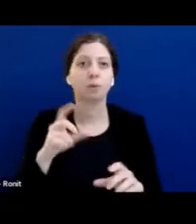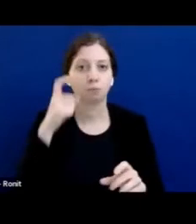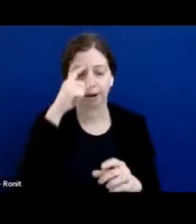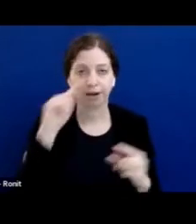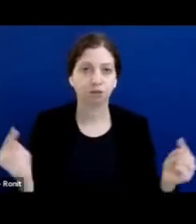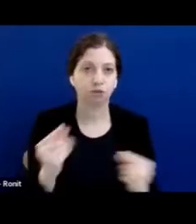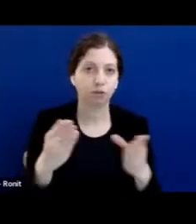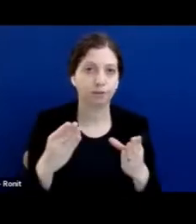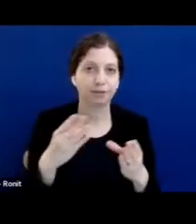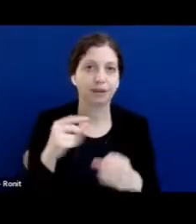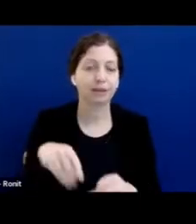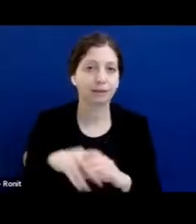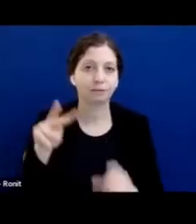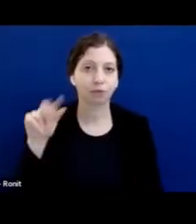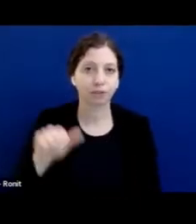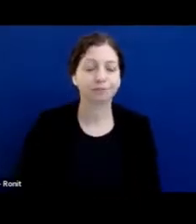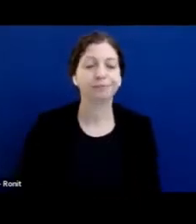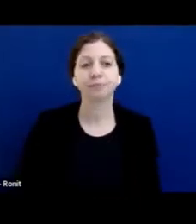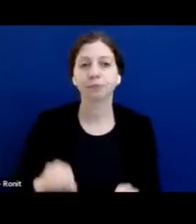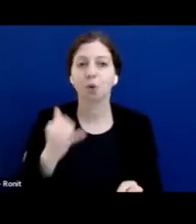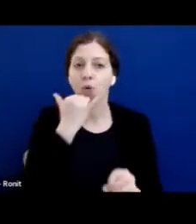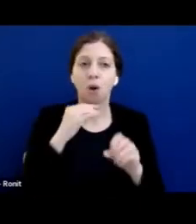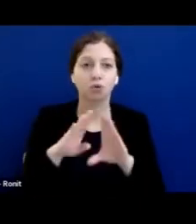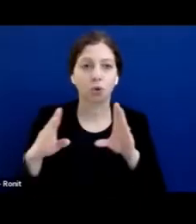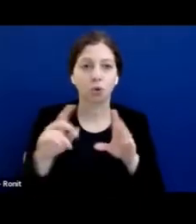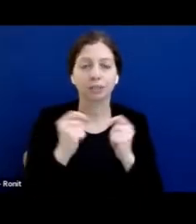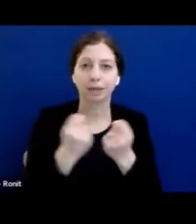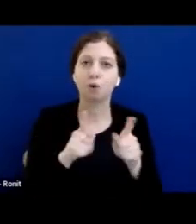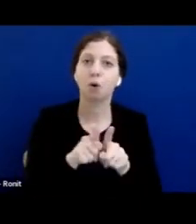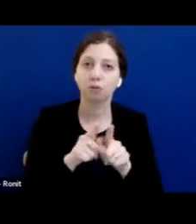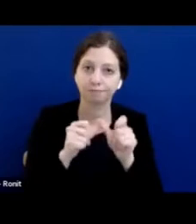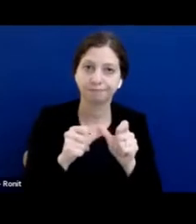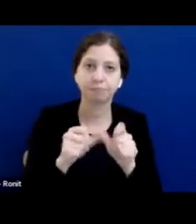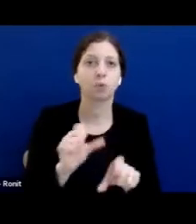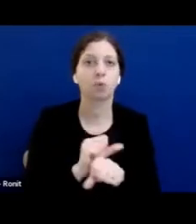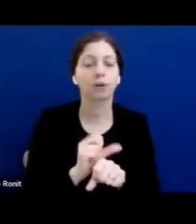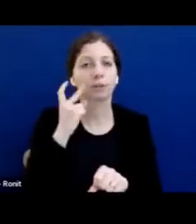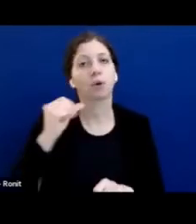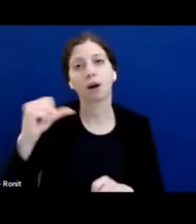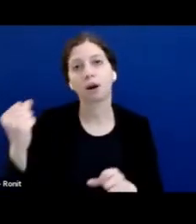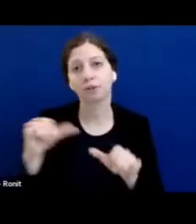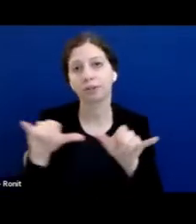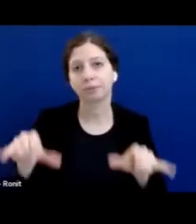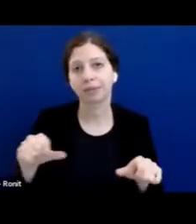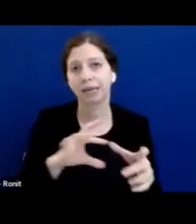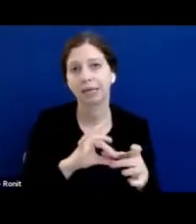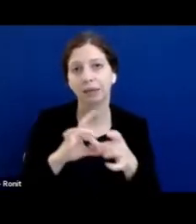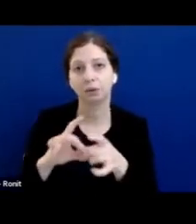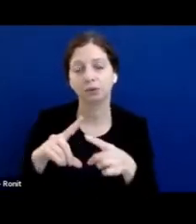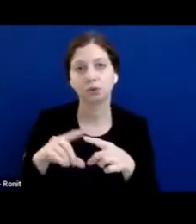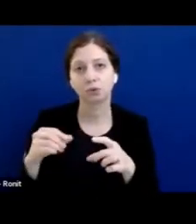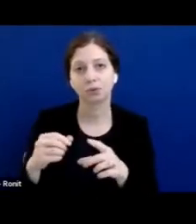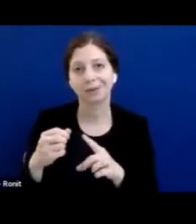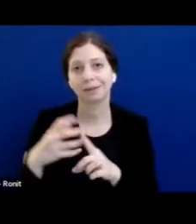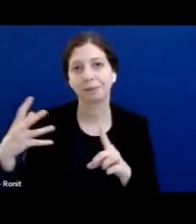in Virginia. The No Wrong Door team also are consistently working to see what other systems they can link with to expand the data